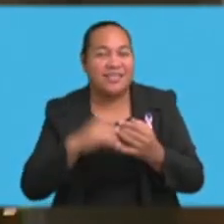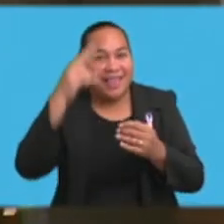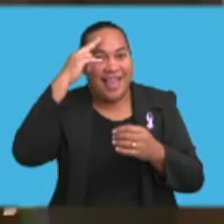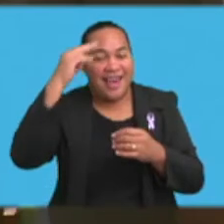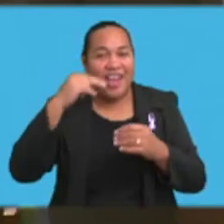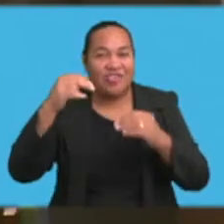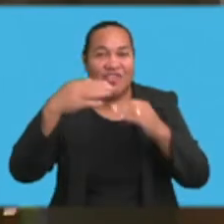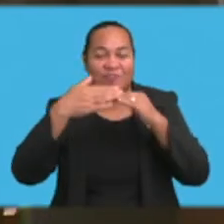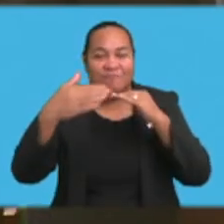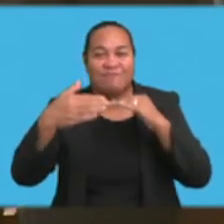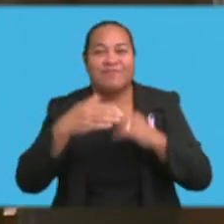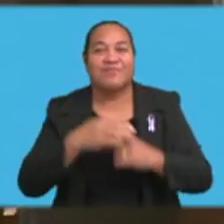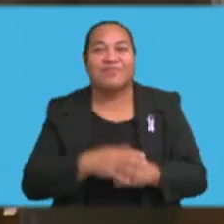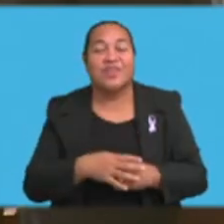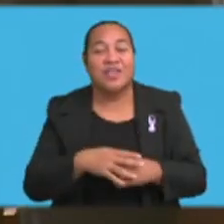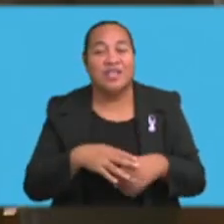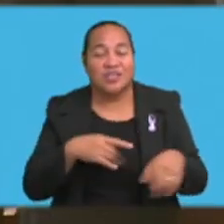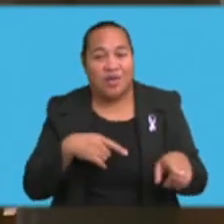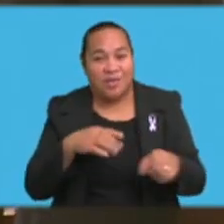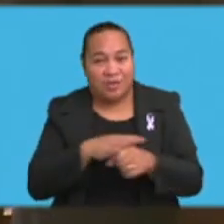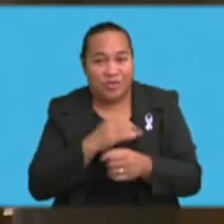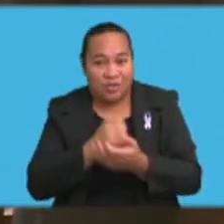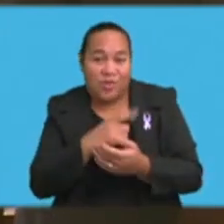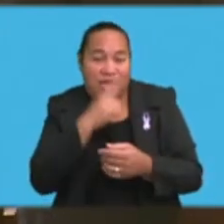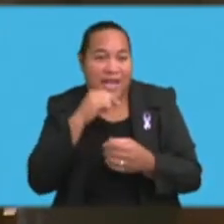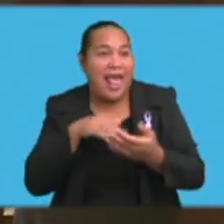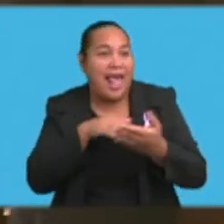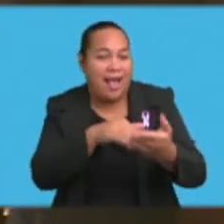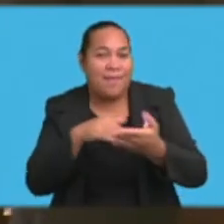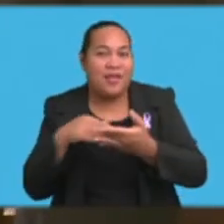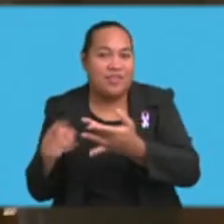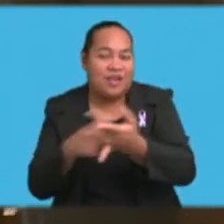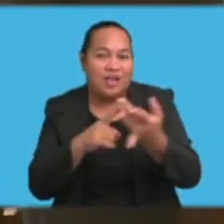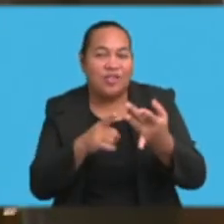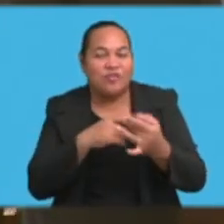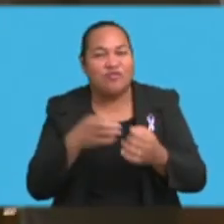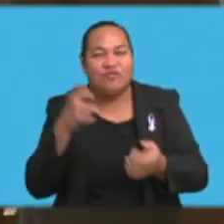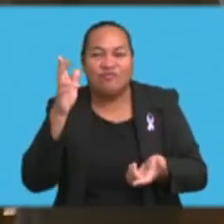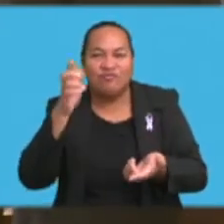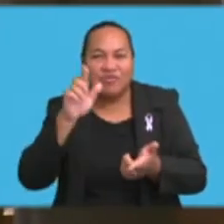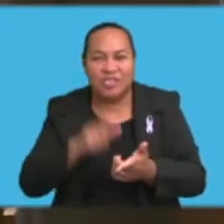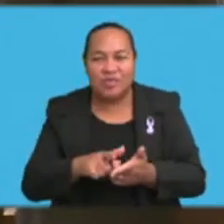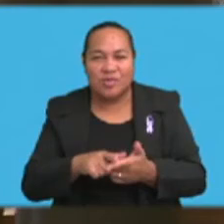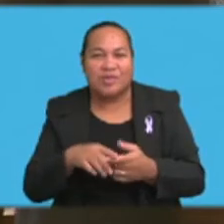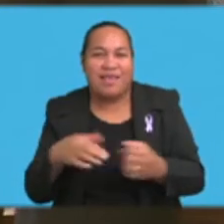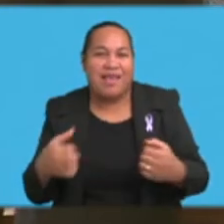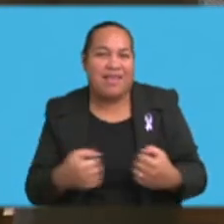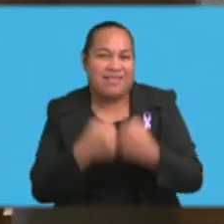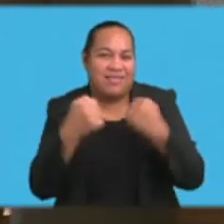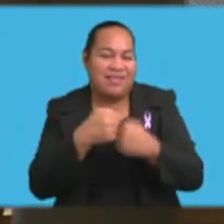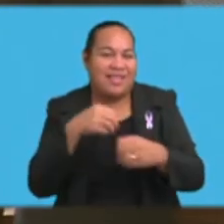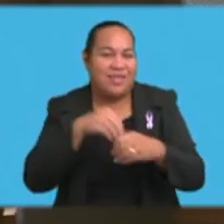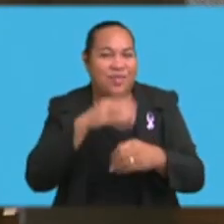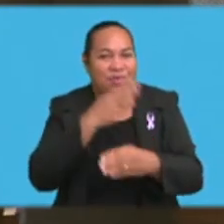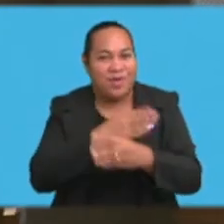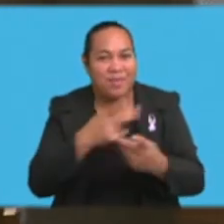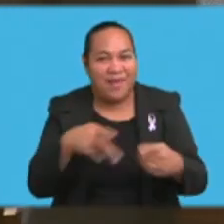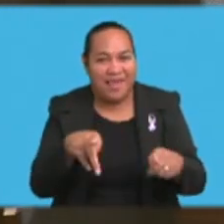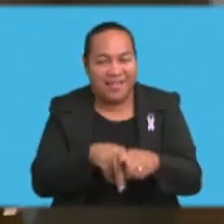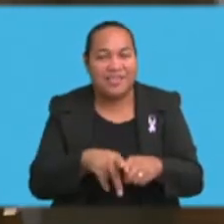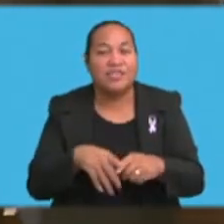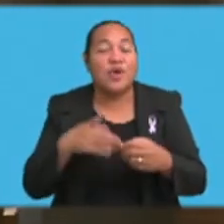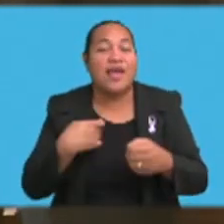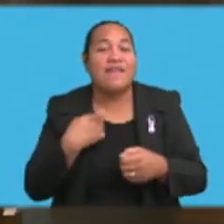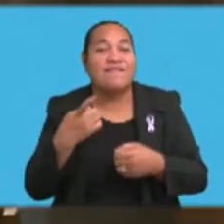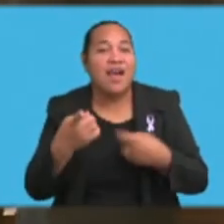and examine ways in which we can help each other in the reduction of workplace accident, disease and deaths. And I invite all members of Parliament to